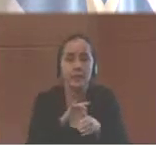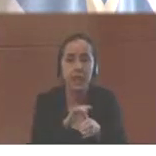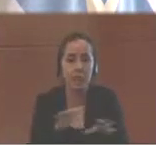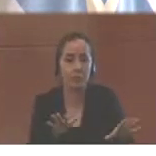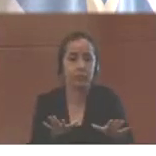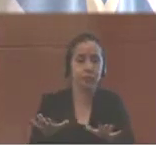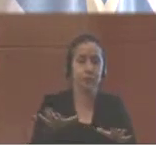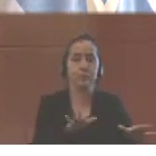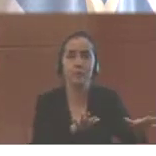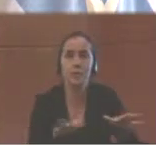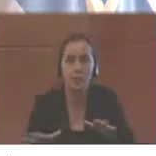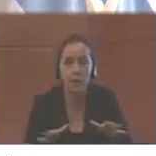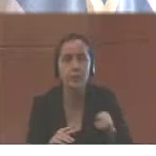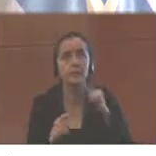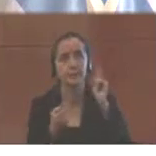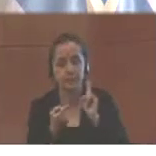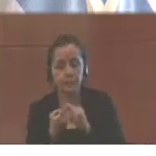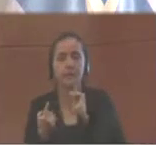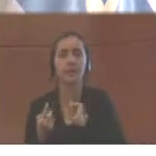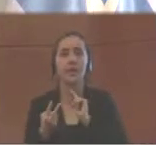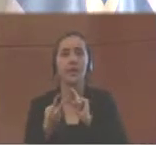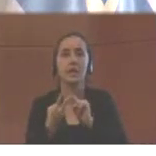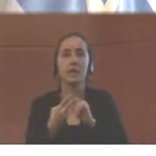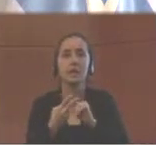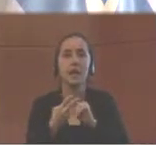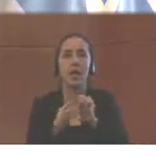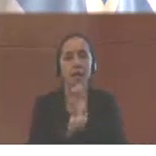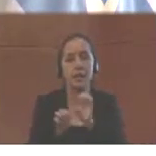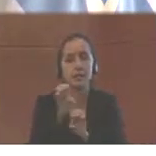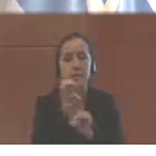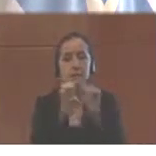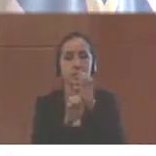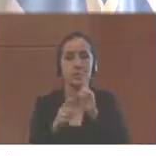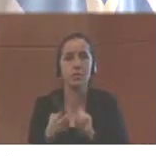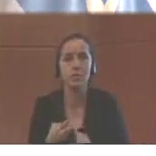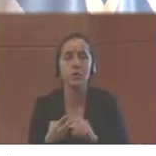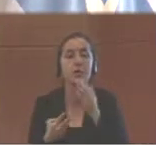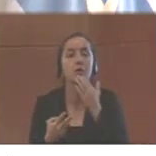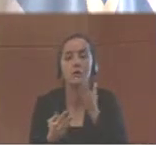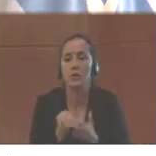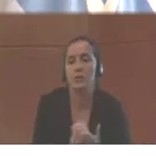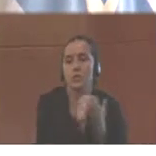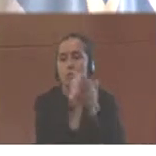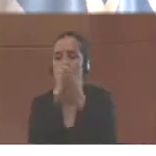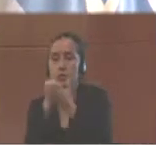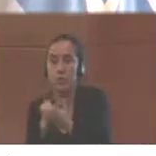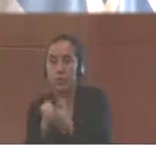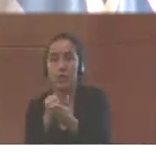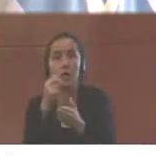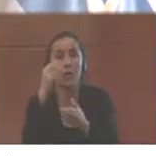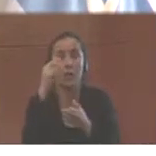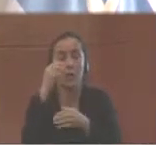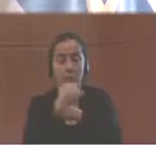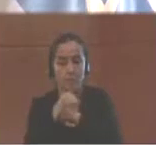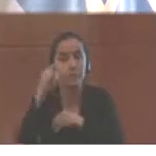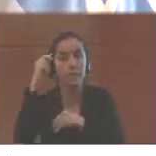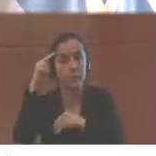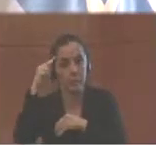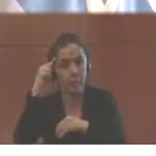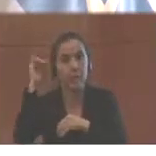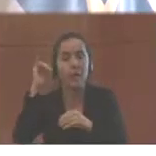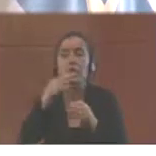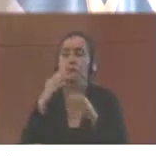scientific and technical coordination in the national system, and this has been put into